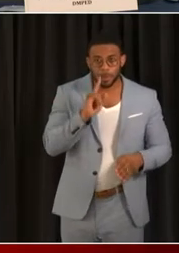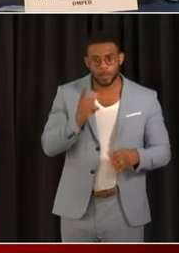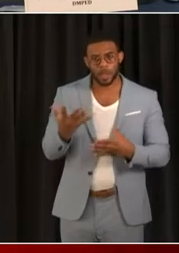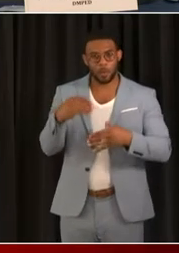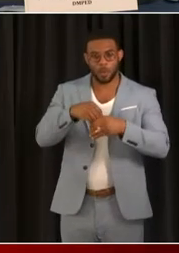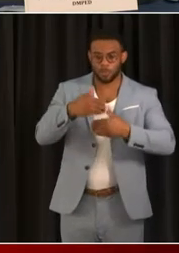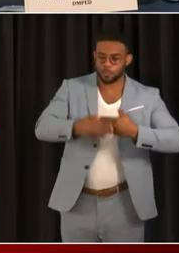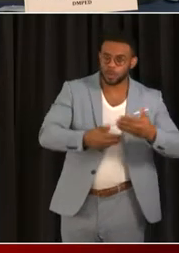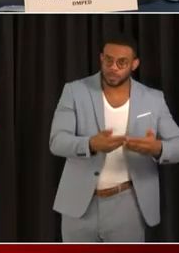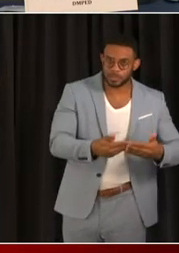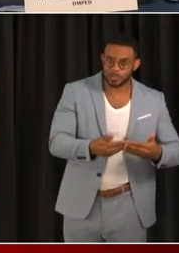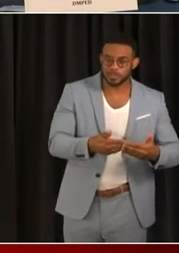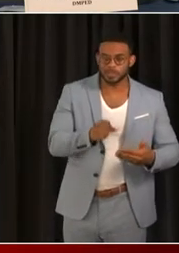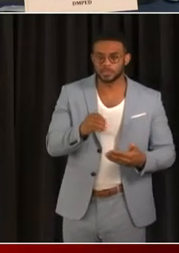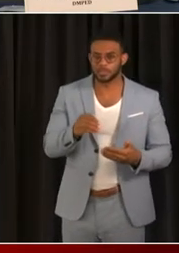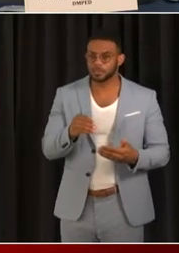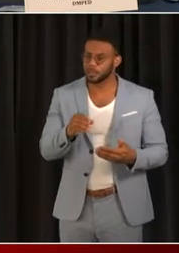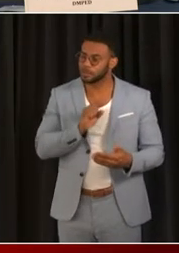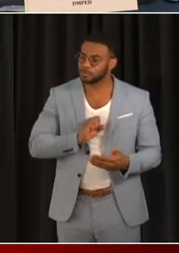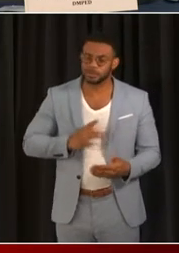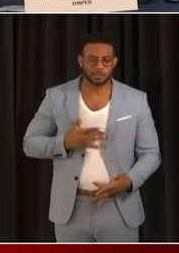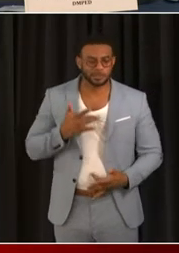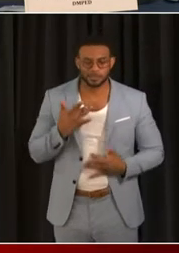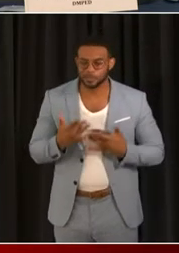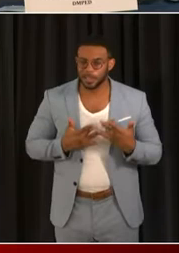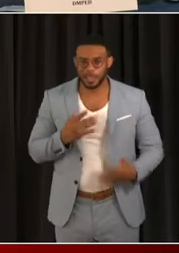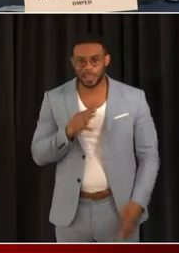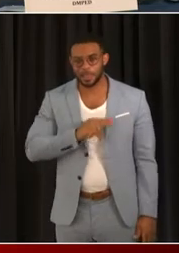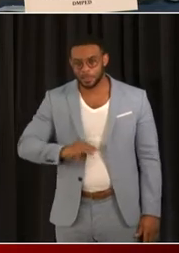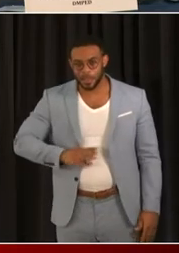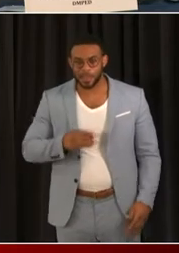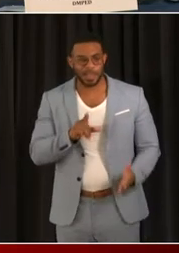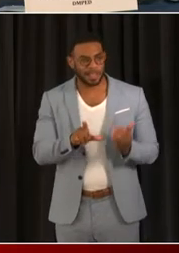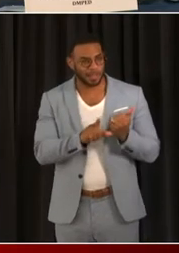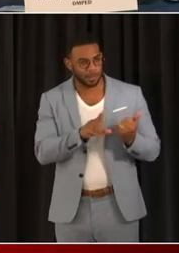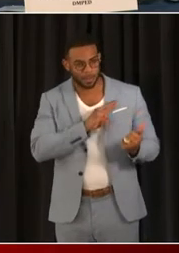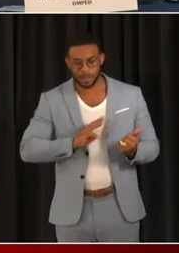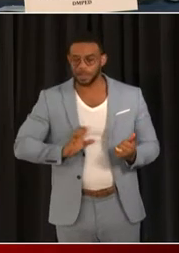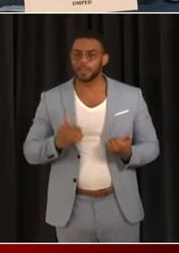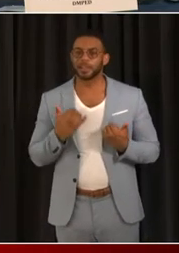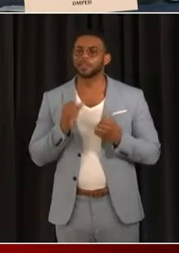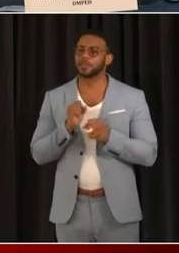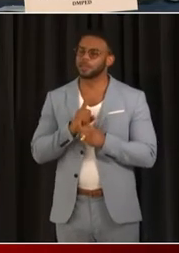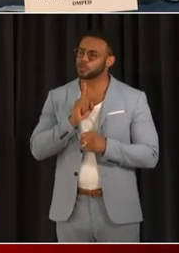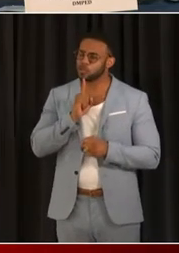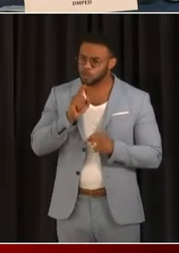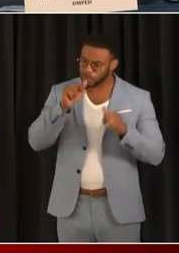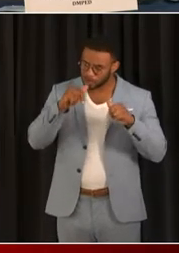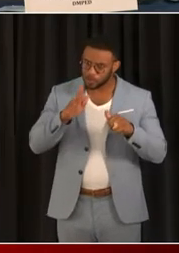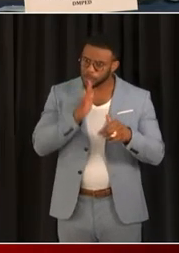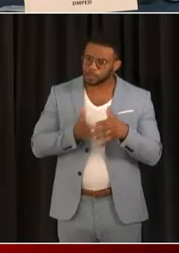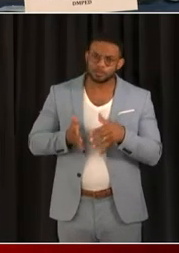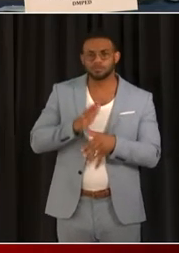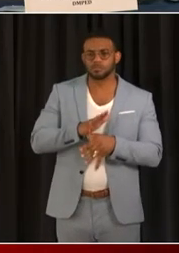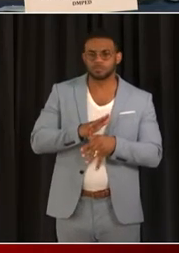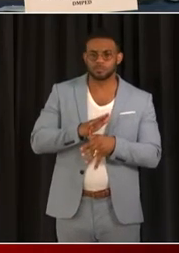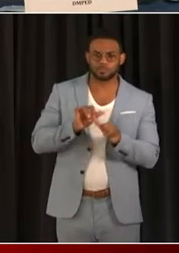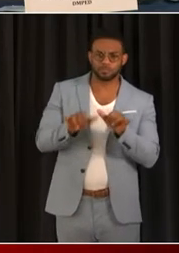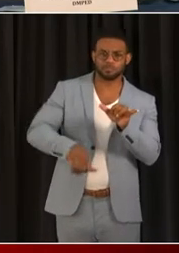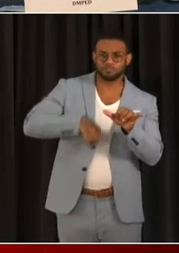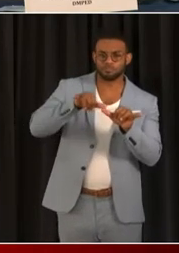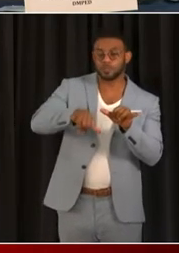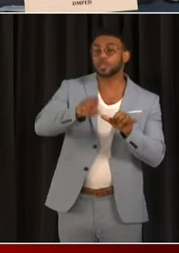are being a part of the process. And so we're super excited that the mayor and deputy mayor have made sure that this is going to be something that